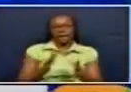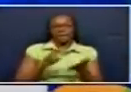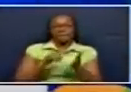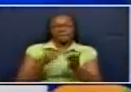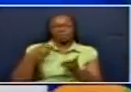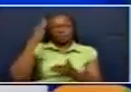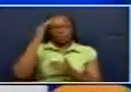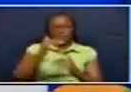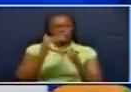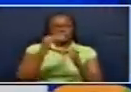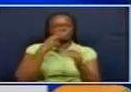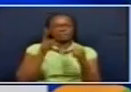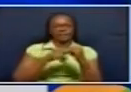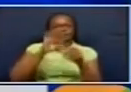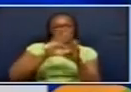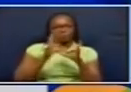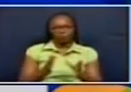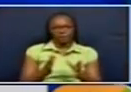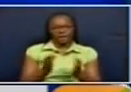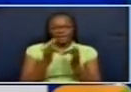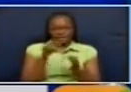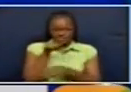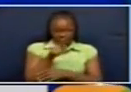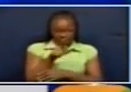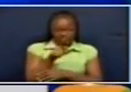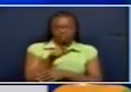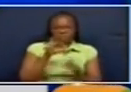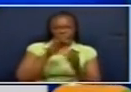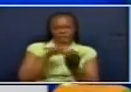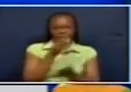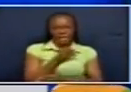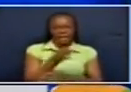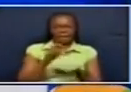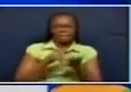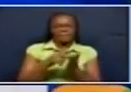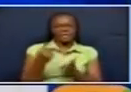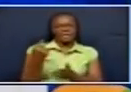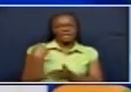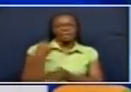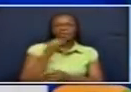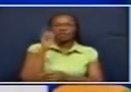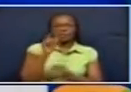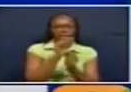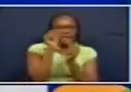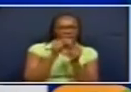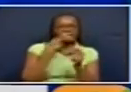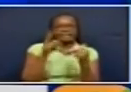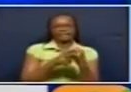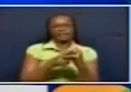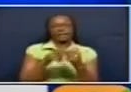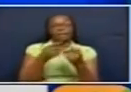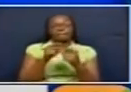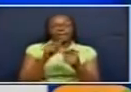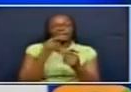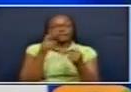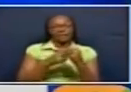of 700 voters, if that is the case in that polling station, because the number may not be 700. 700 is just the maximum